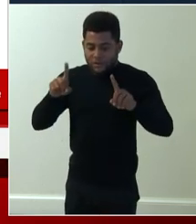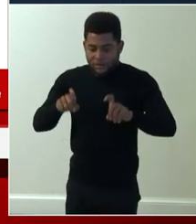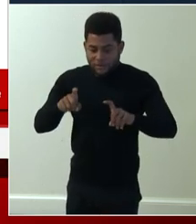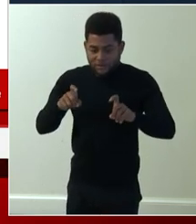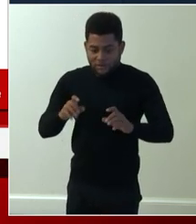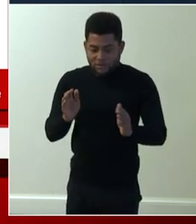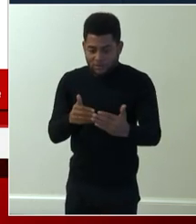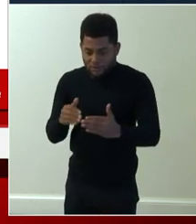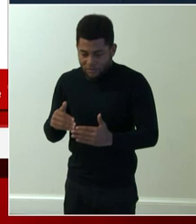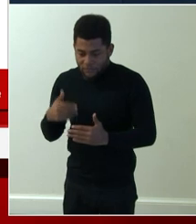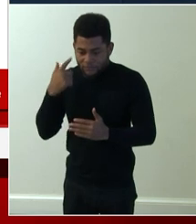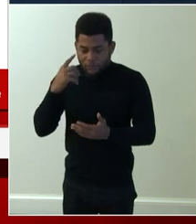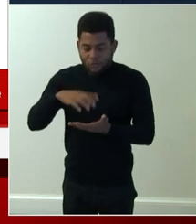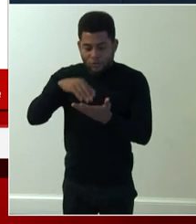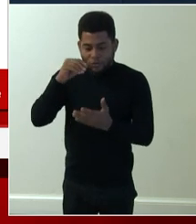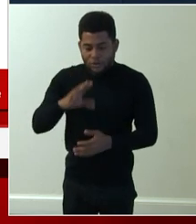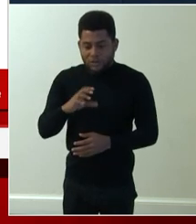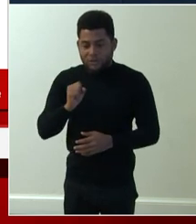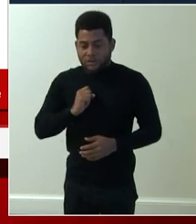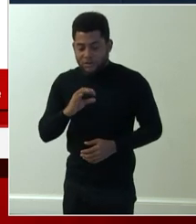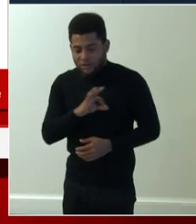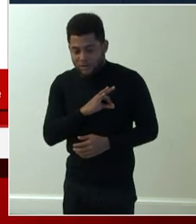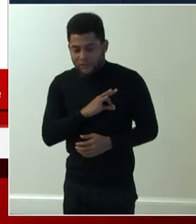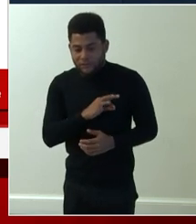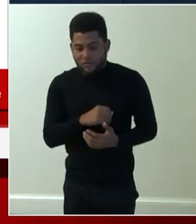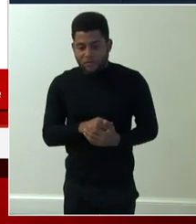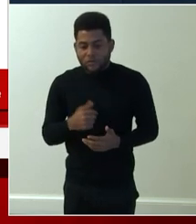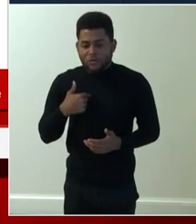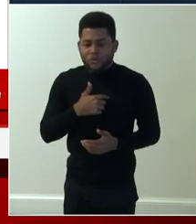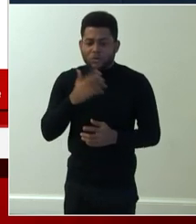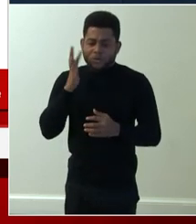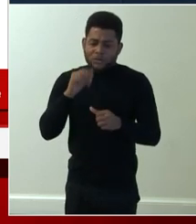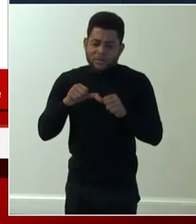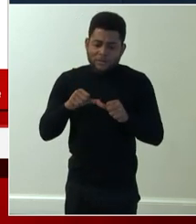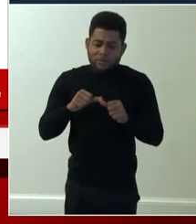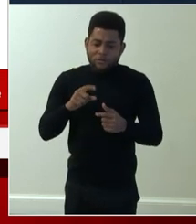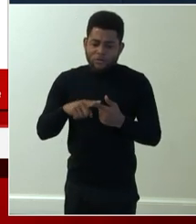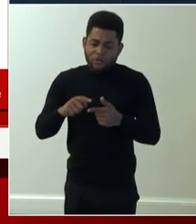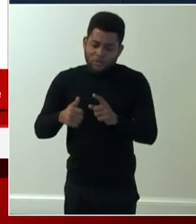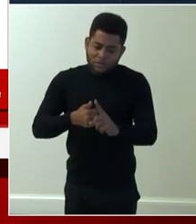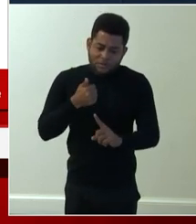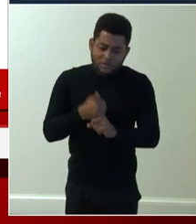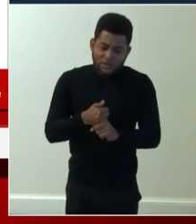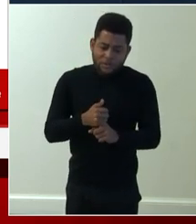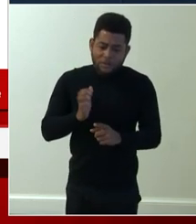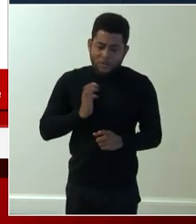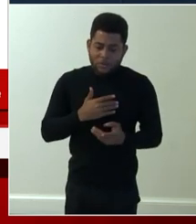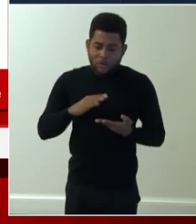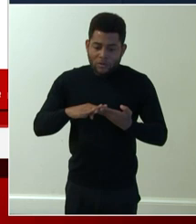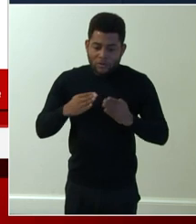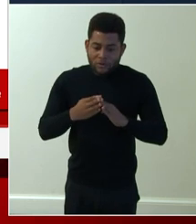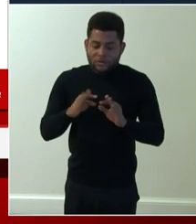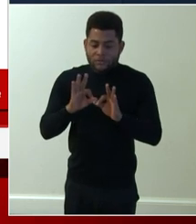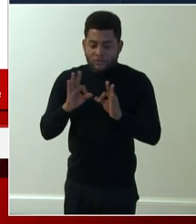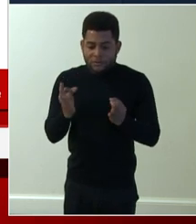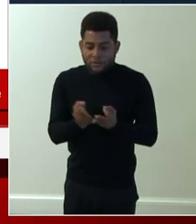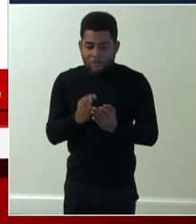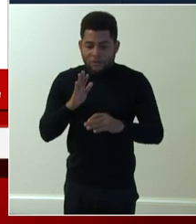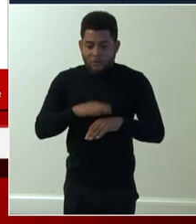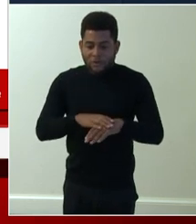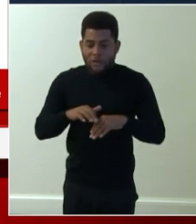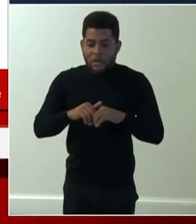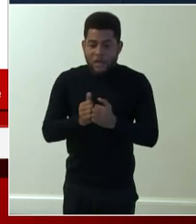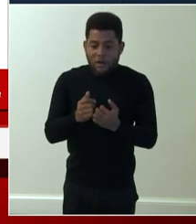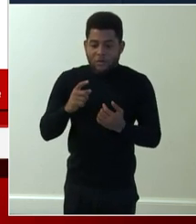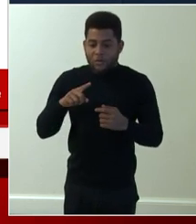students and staff. We will continue to update our community and families on how and when to